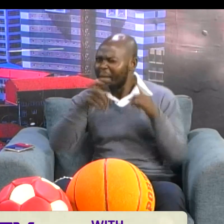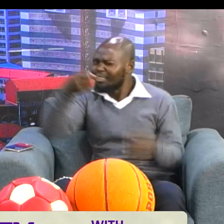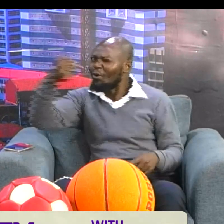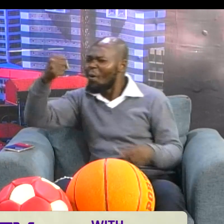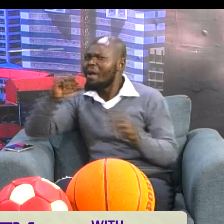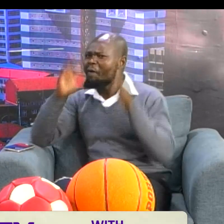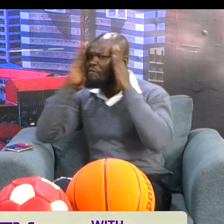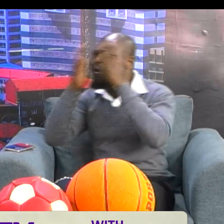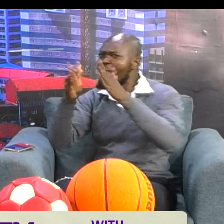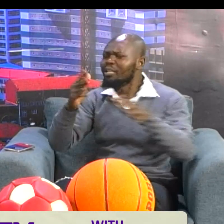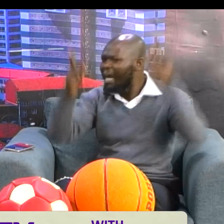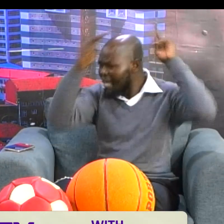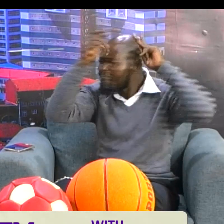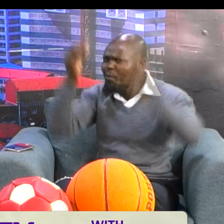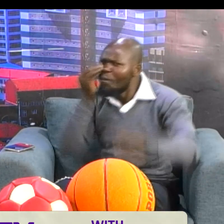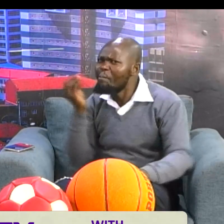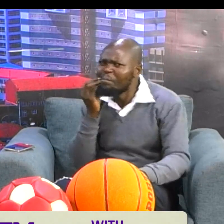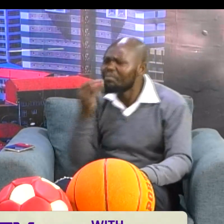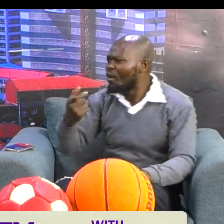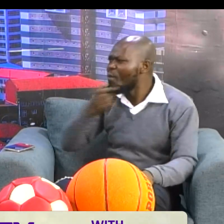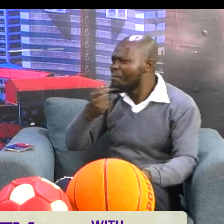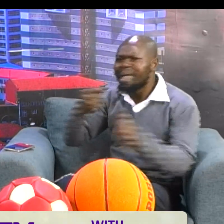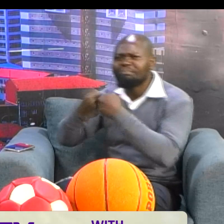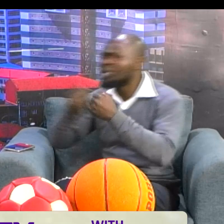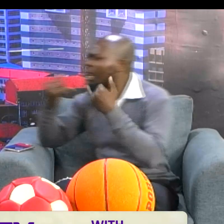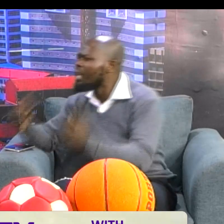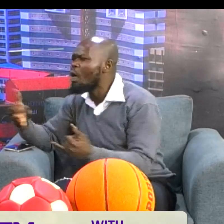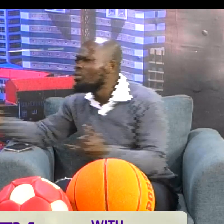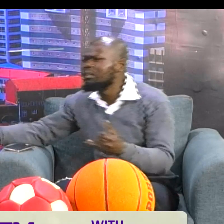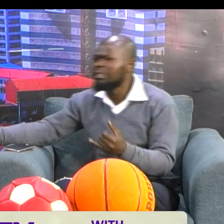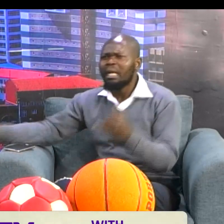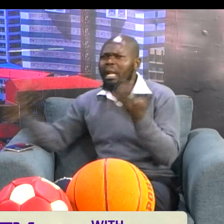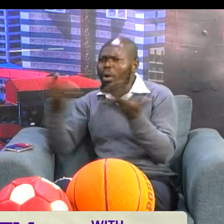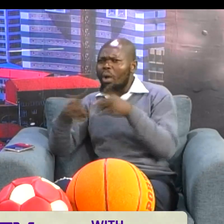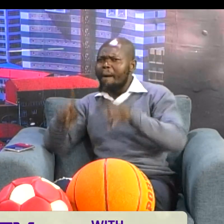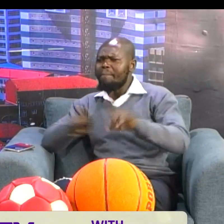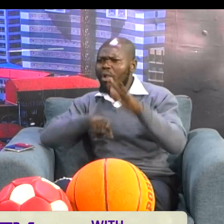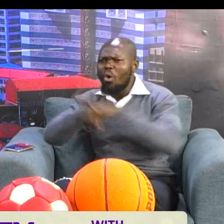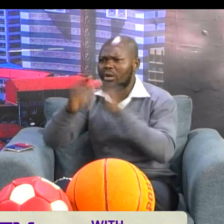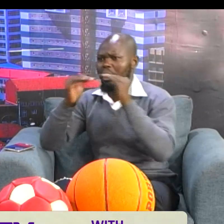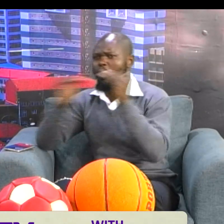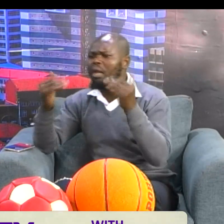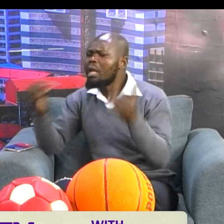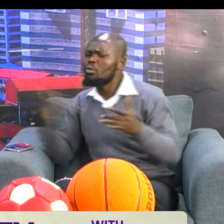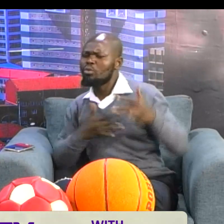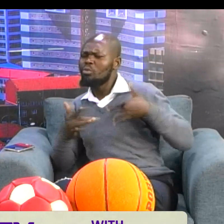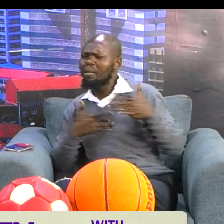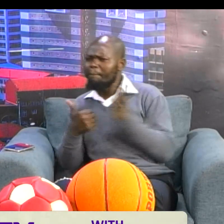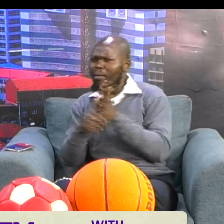now things are changed, and concerns, were really Right. spiraling up.